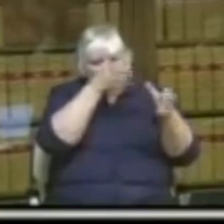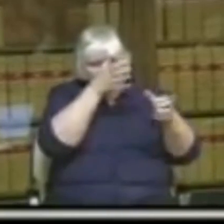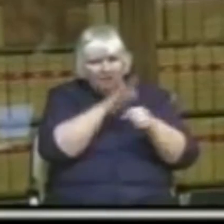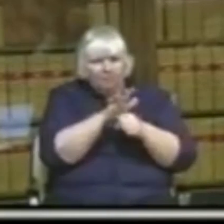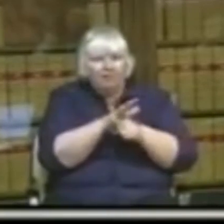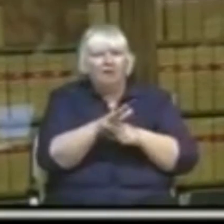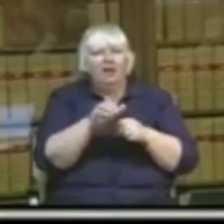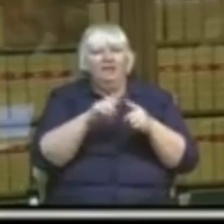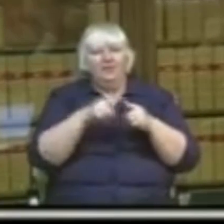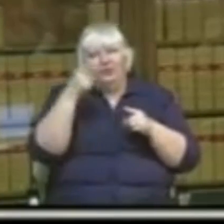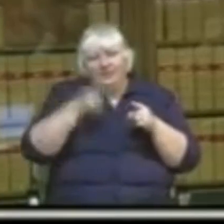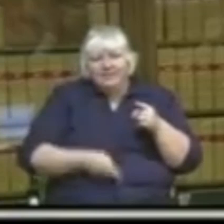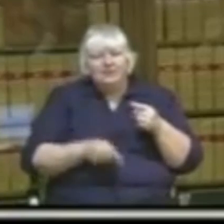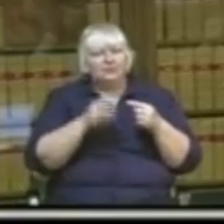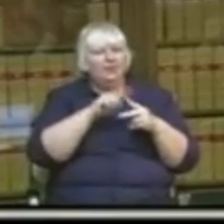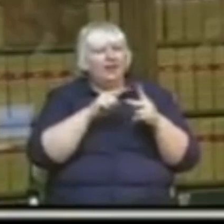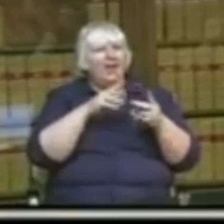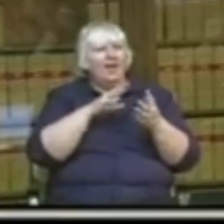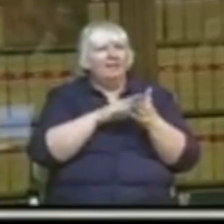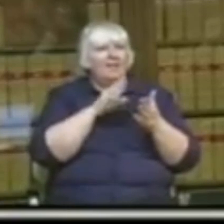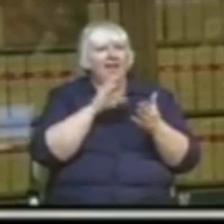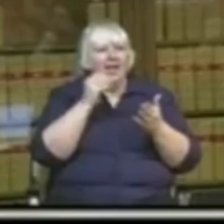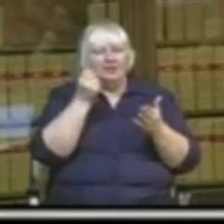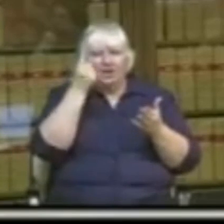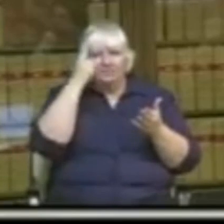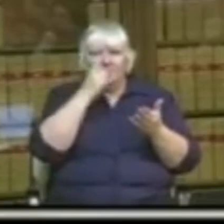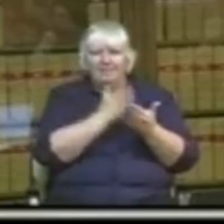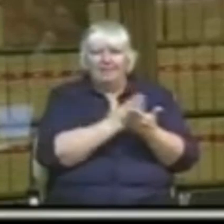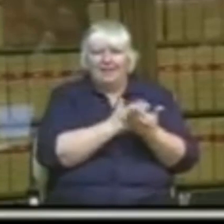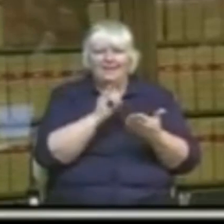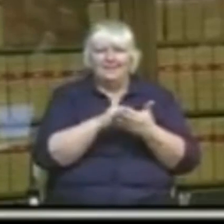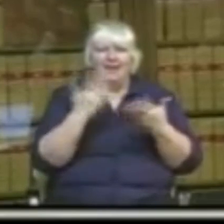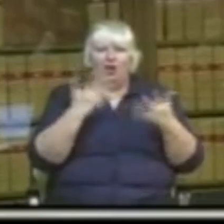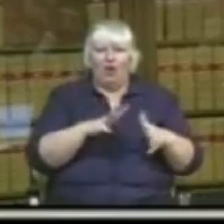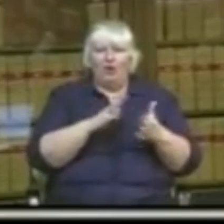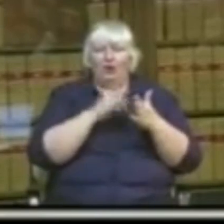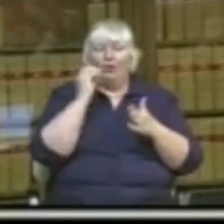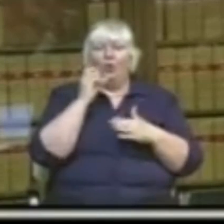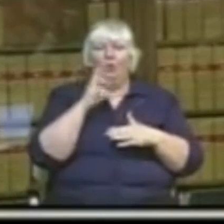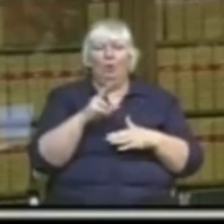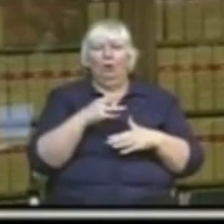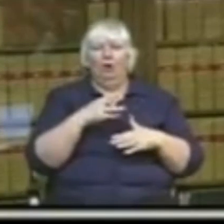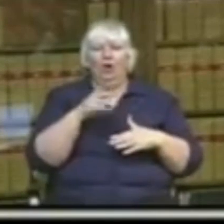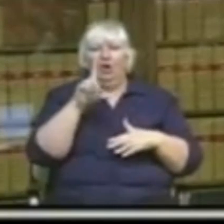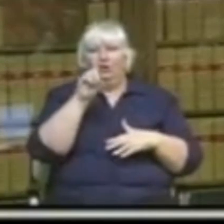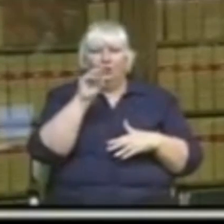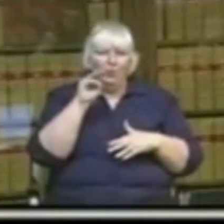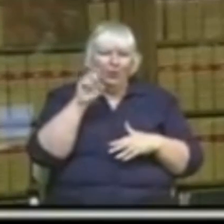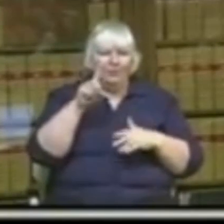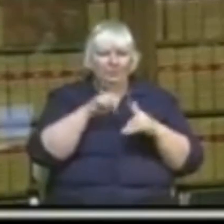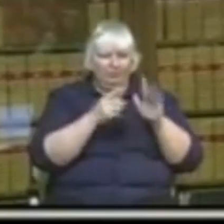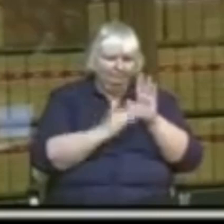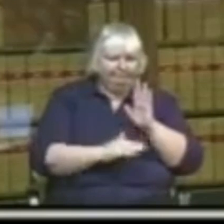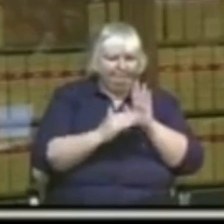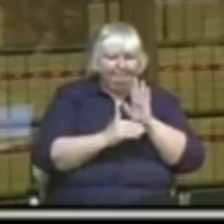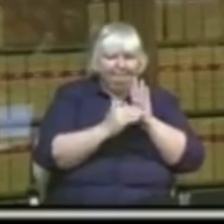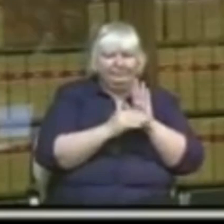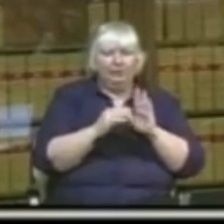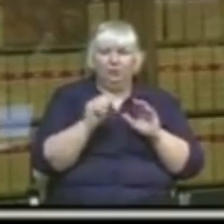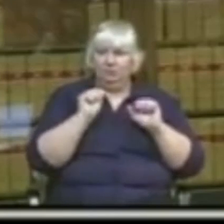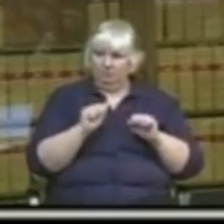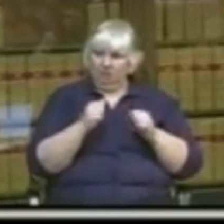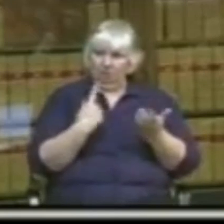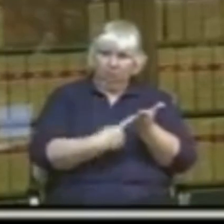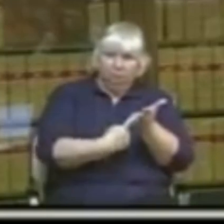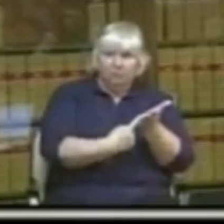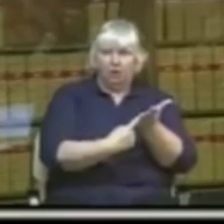to appreciate lessons our society has already learned? Or will they be doomed to repeat them? Will they be able to follow a logical argument, and will they be able to make